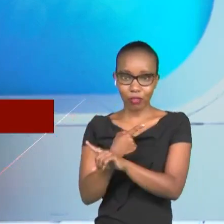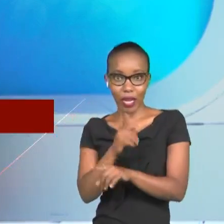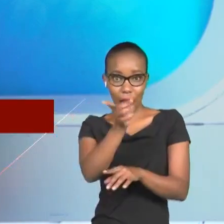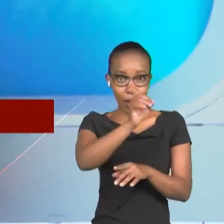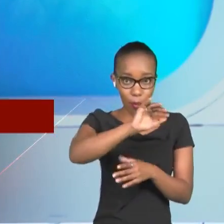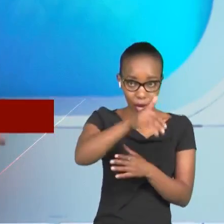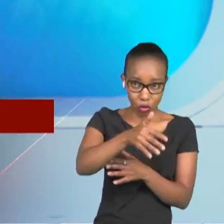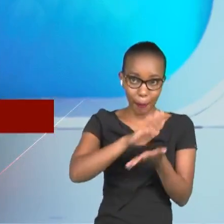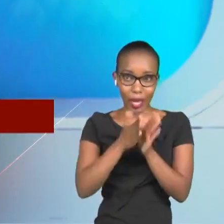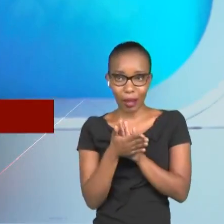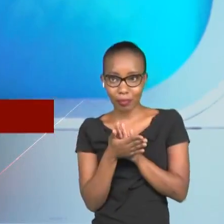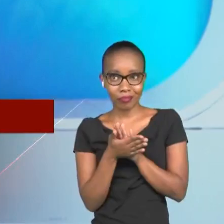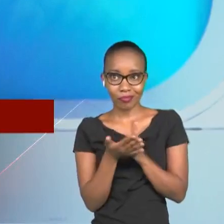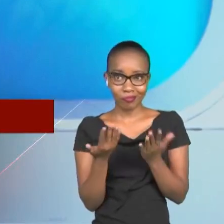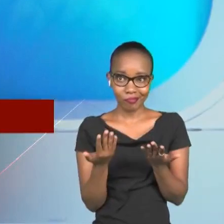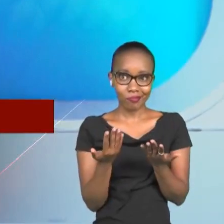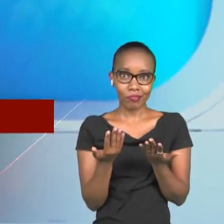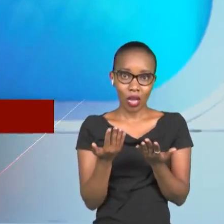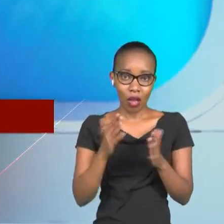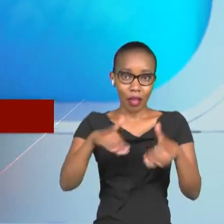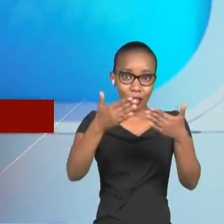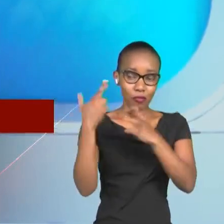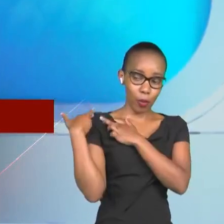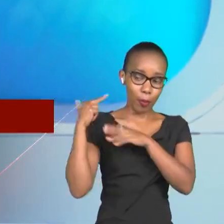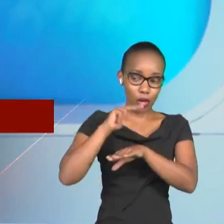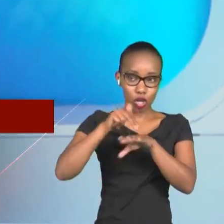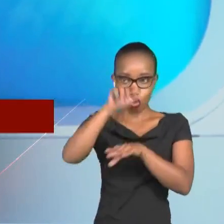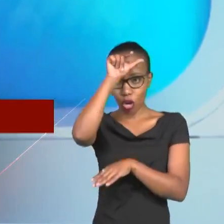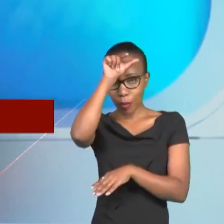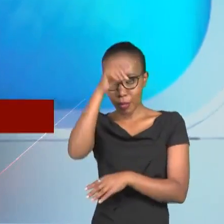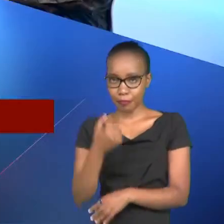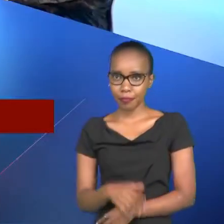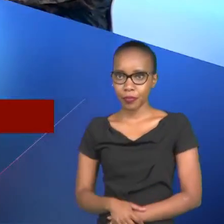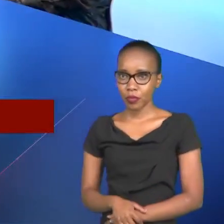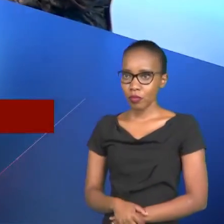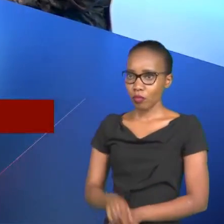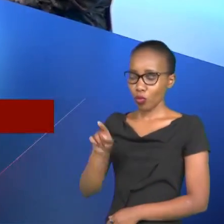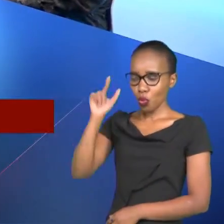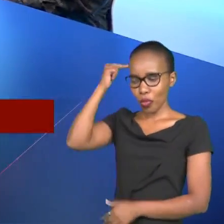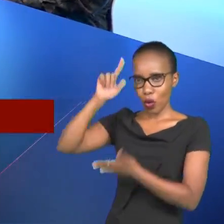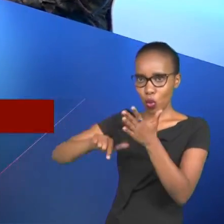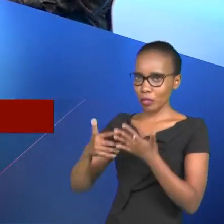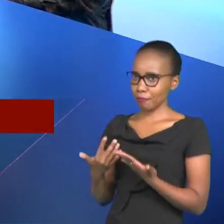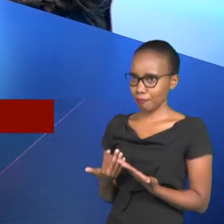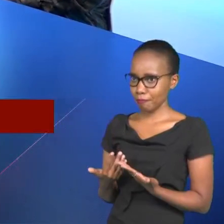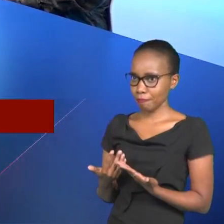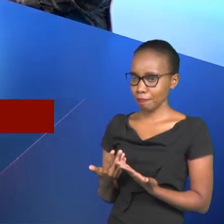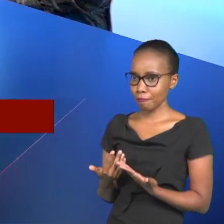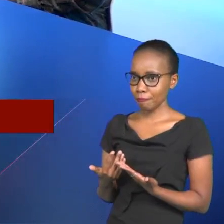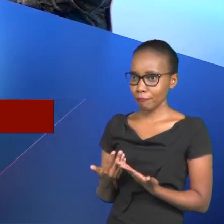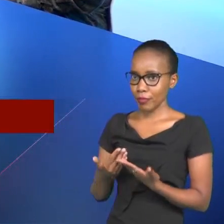County should pretty much revert back to the national government. A contrary opinion. Why a contrary opinion?